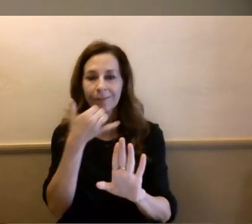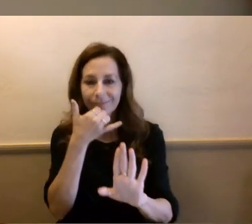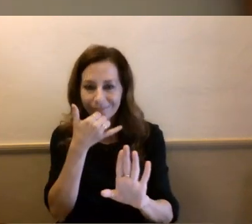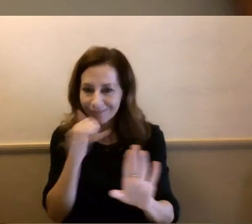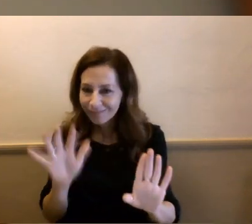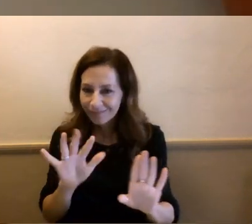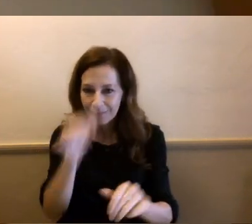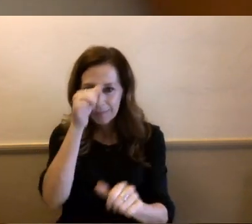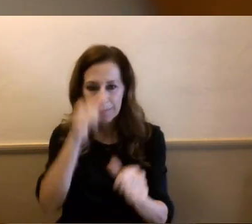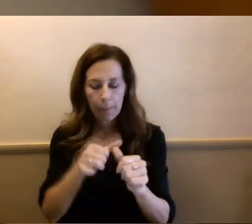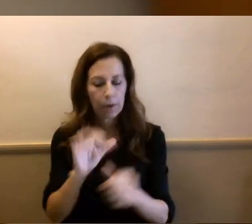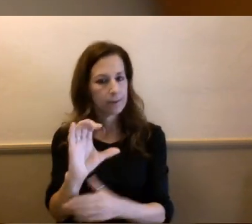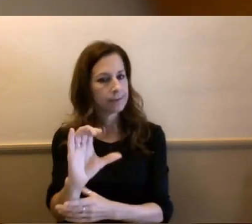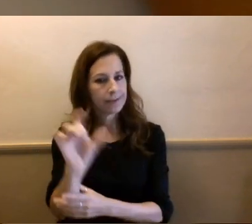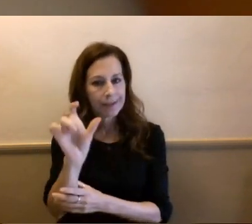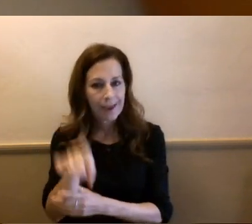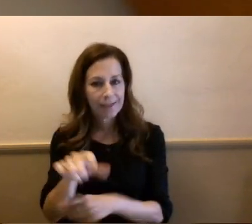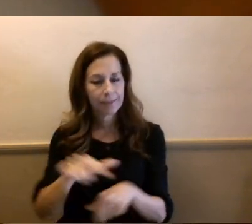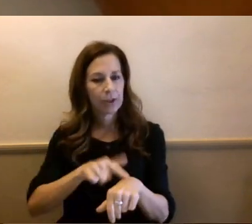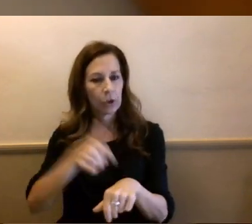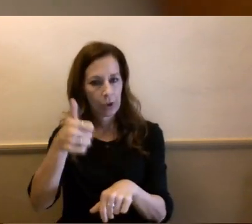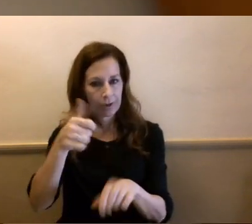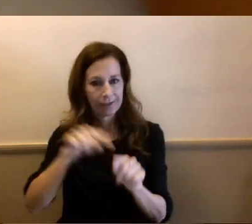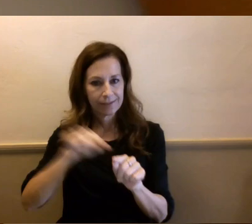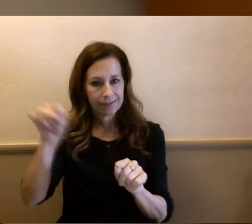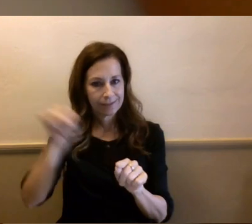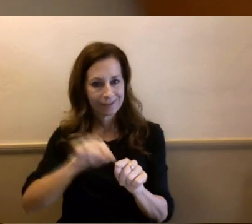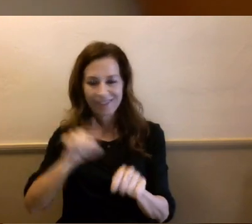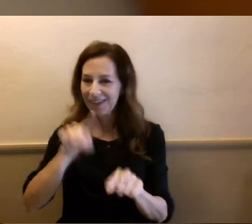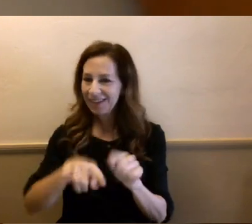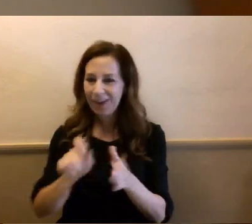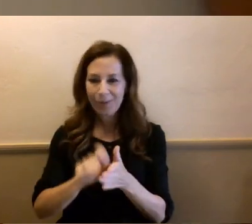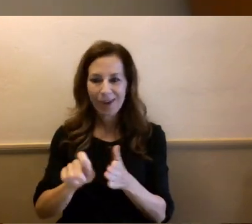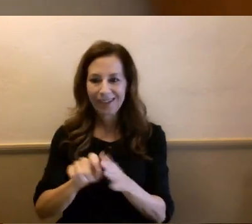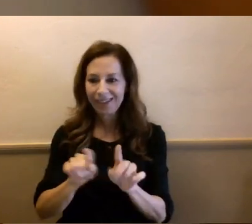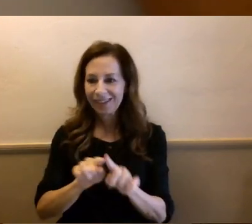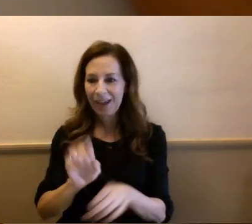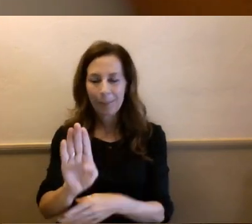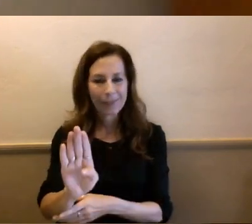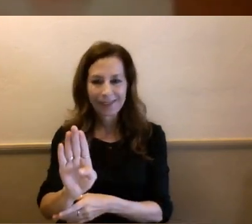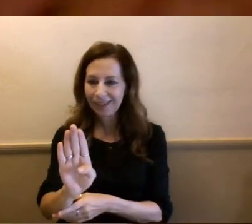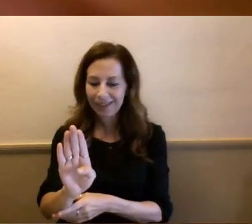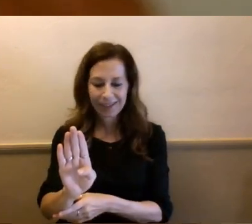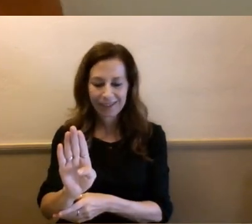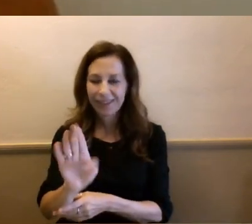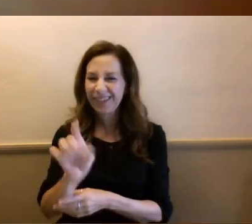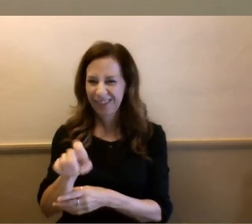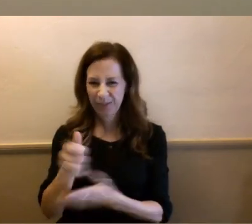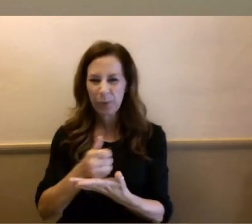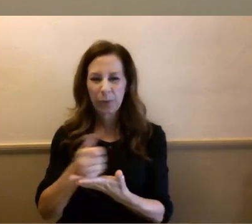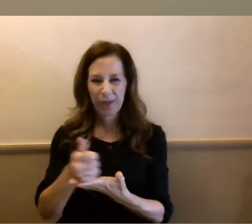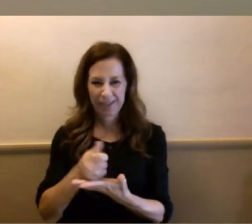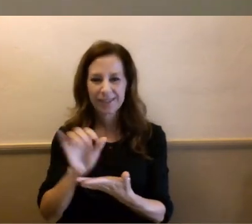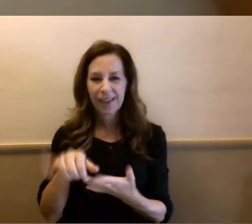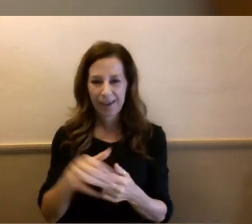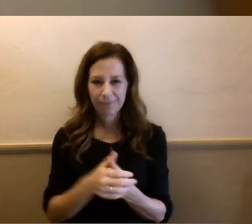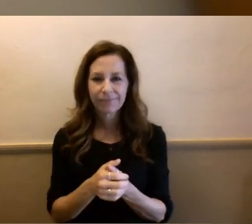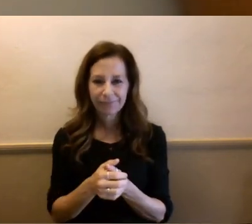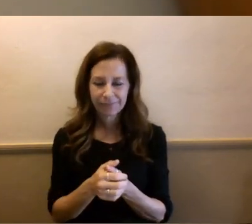Oh, remember, C always has to be the longest side, so I can't write that as B. So I need to erase that.